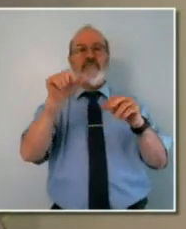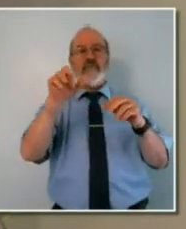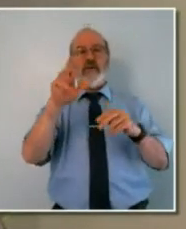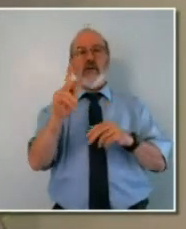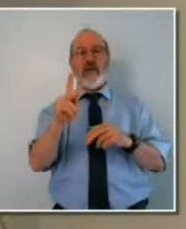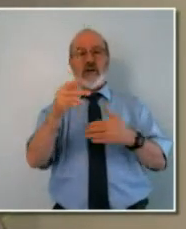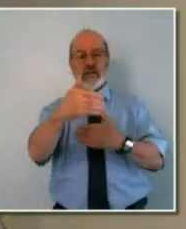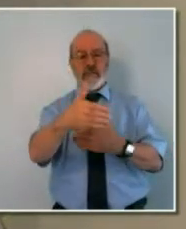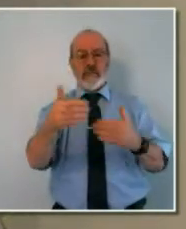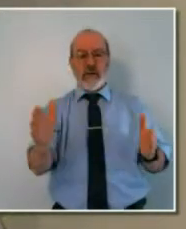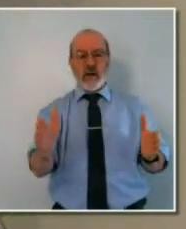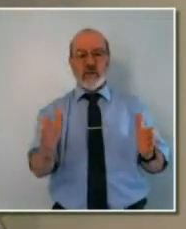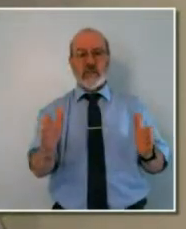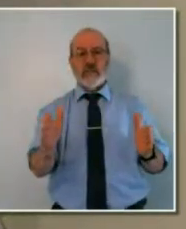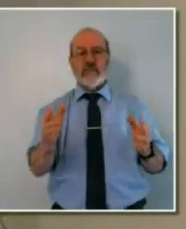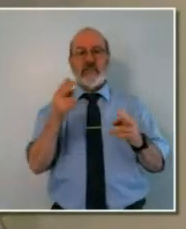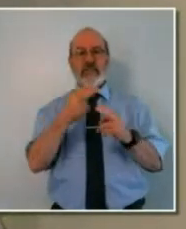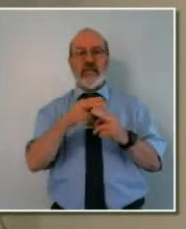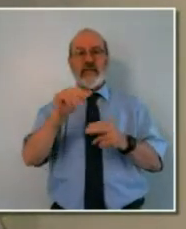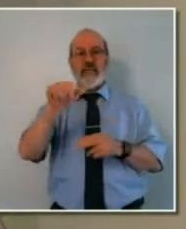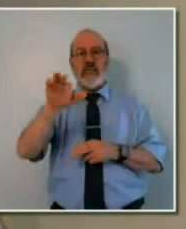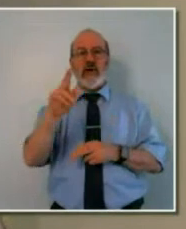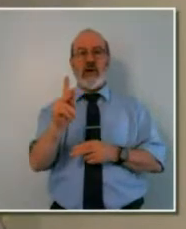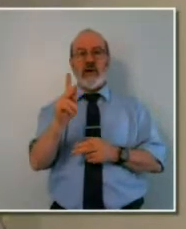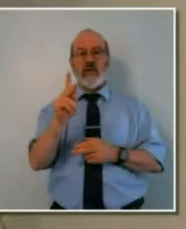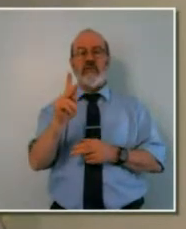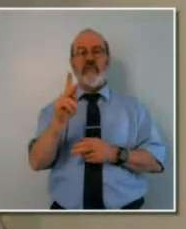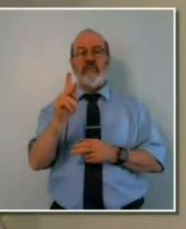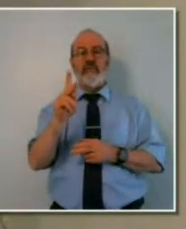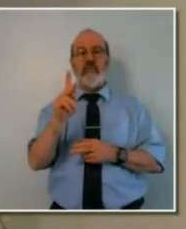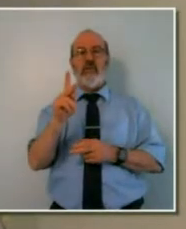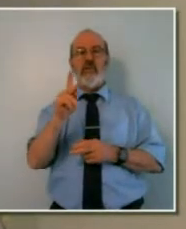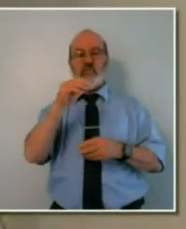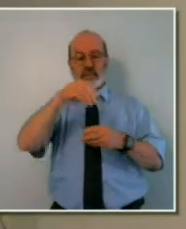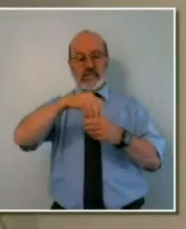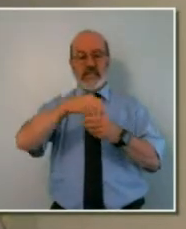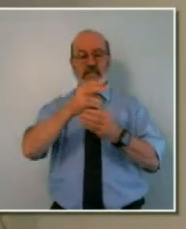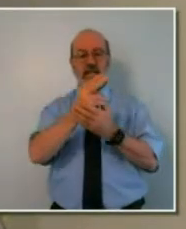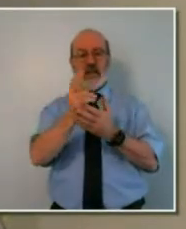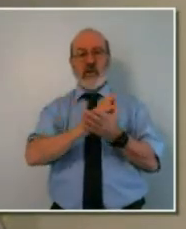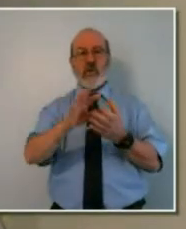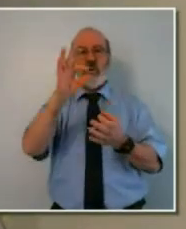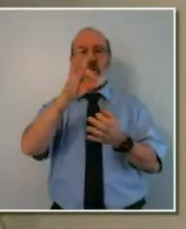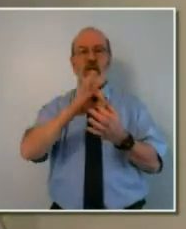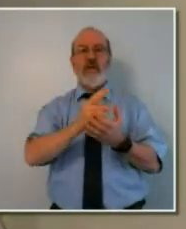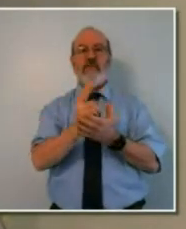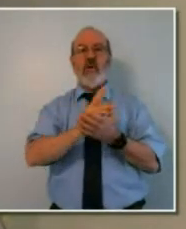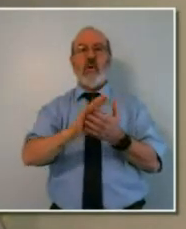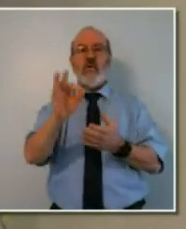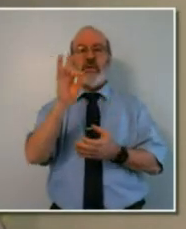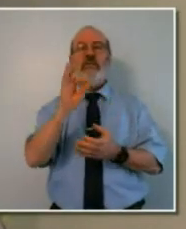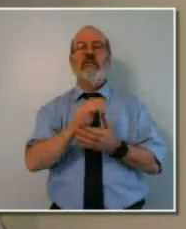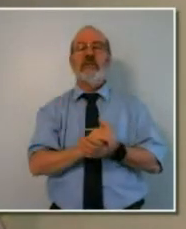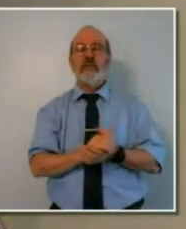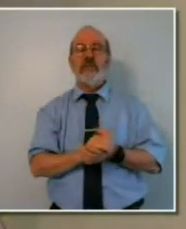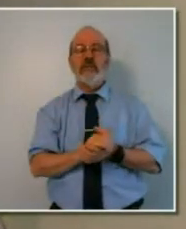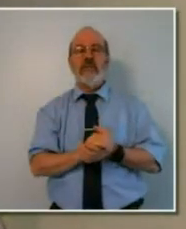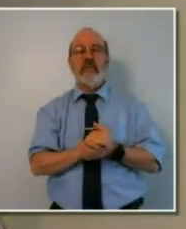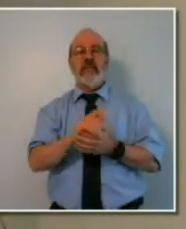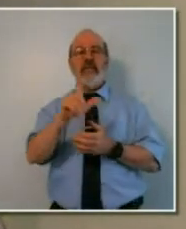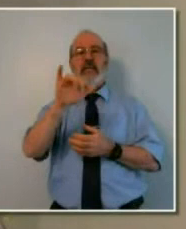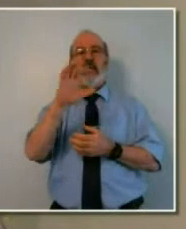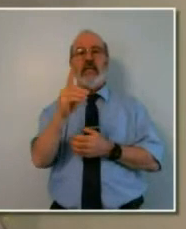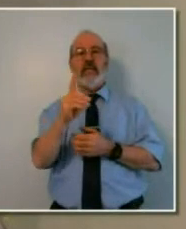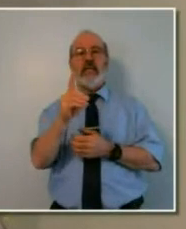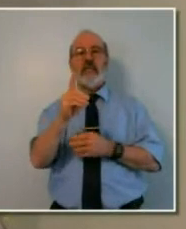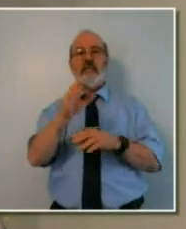box called the ark to be in that holy of holies. And the lid of that box was